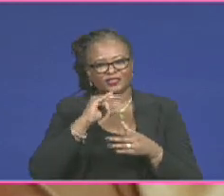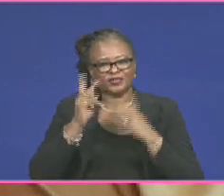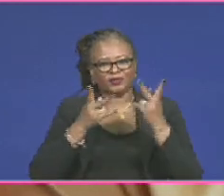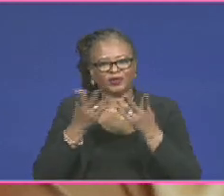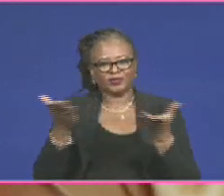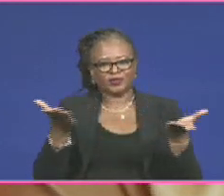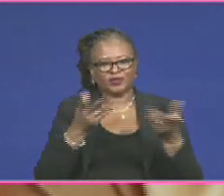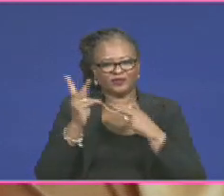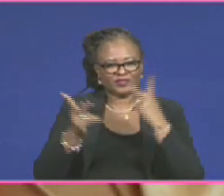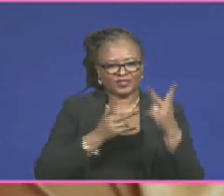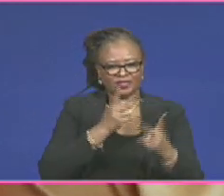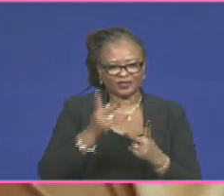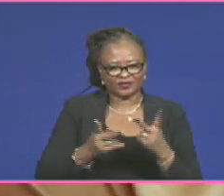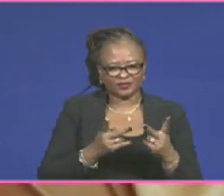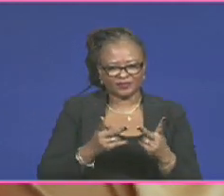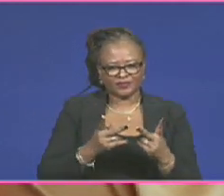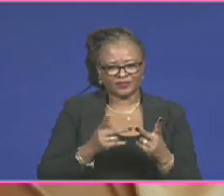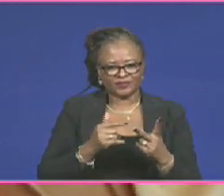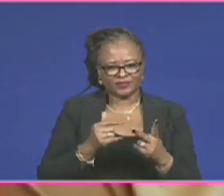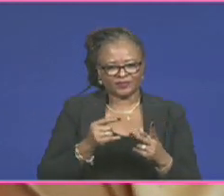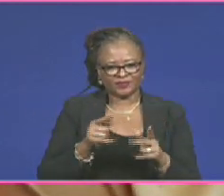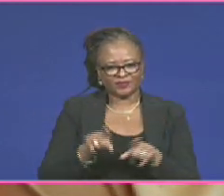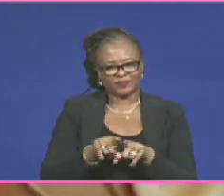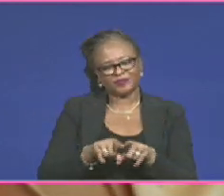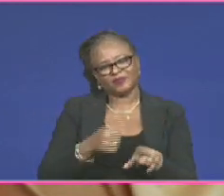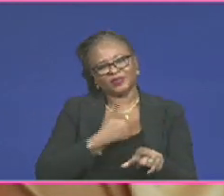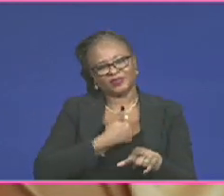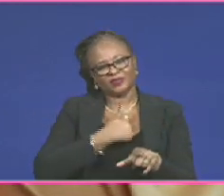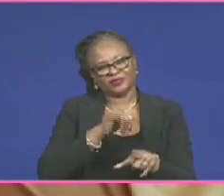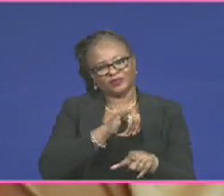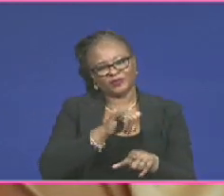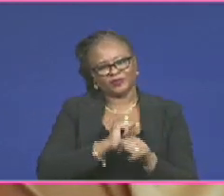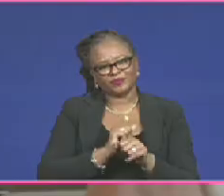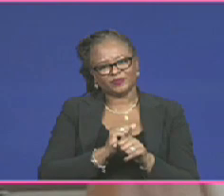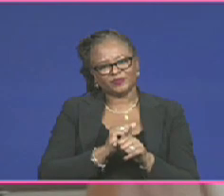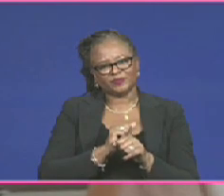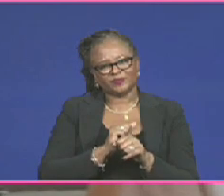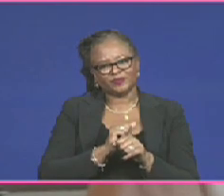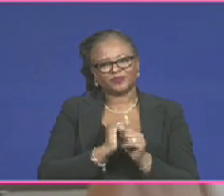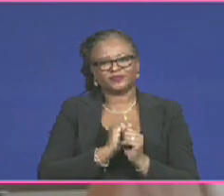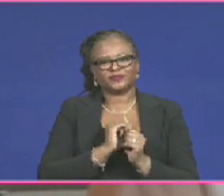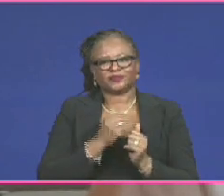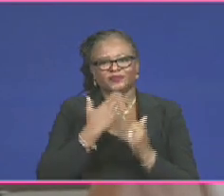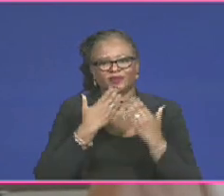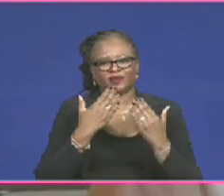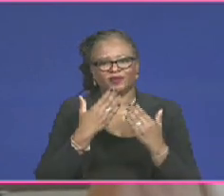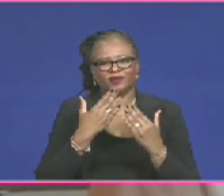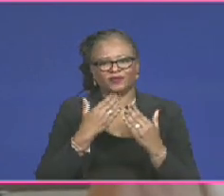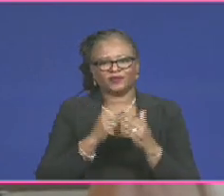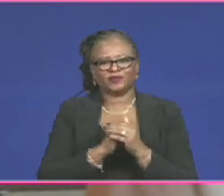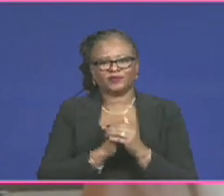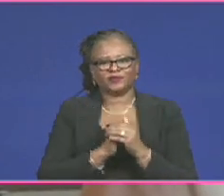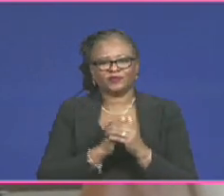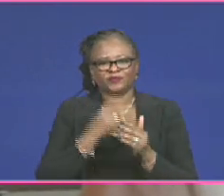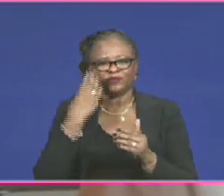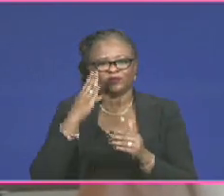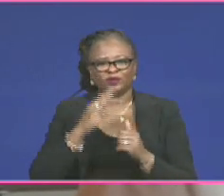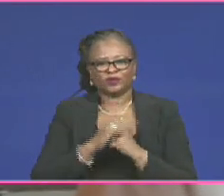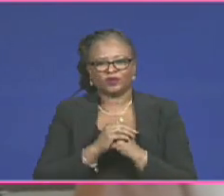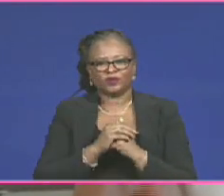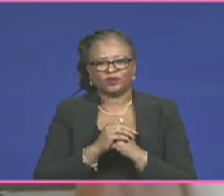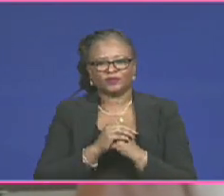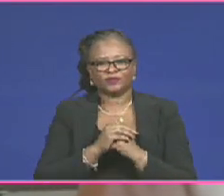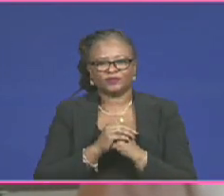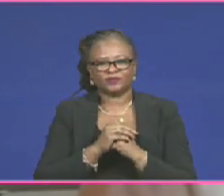three gentlemen here, including myself. Not a vacation for us, but we're going to enjoy it the best we can. Thank you for the invite here and being a part of the